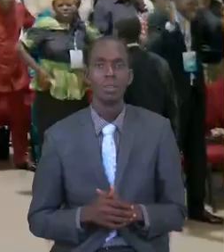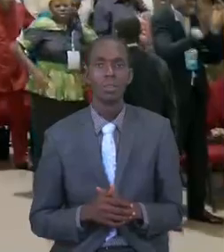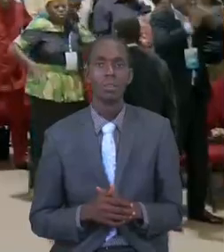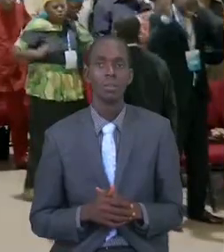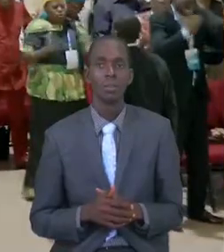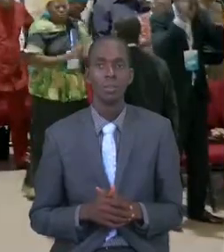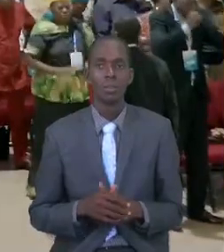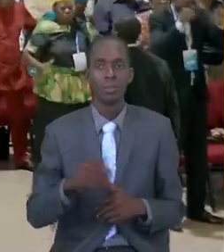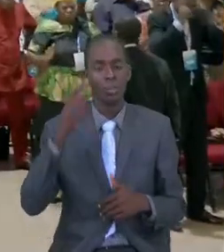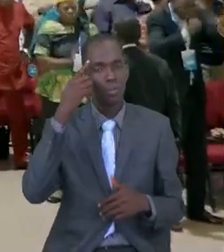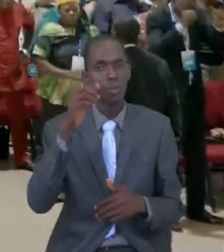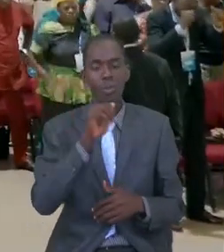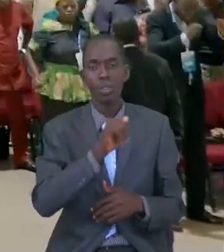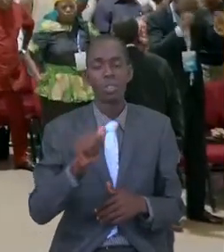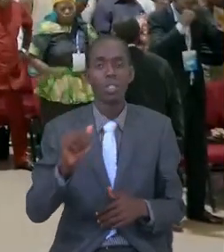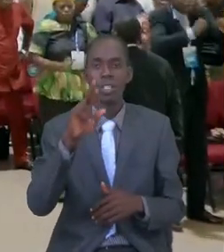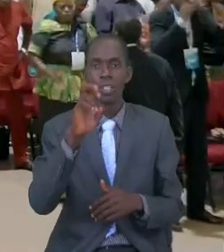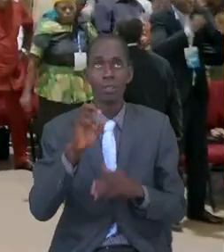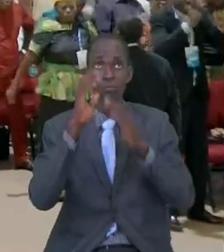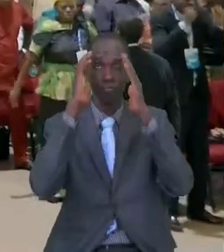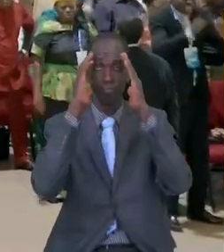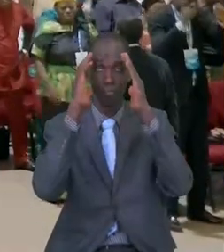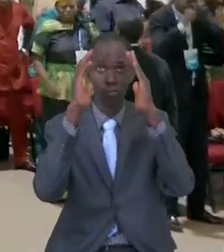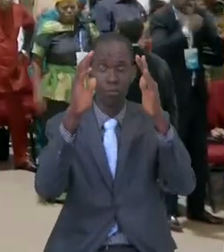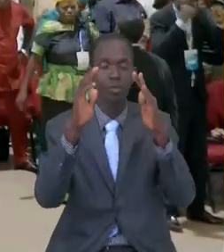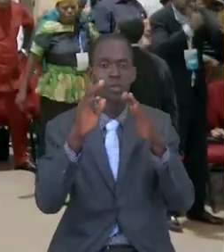For a refocused ministry.